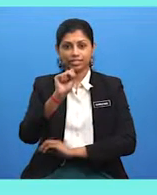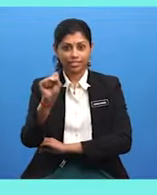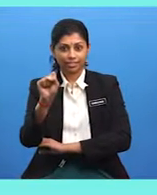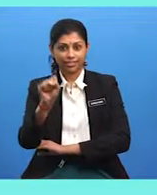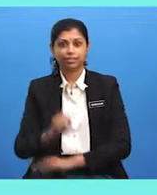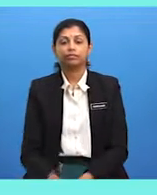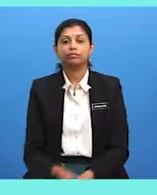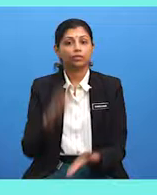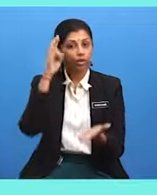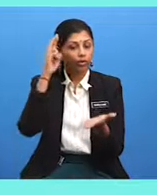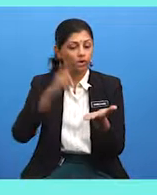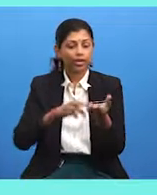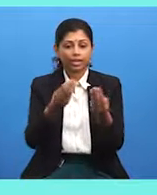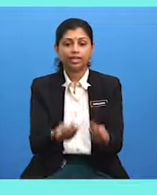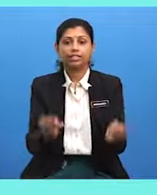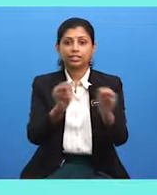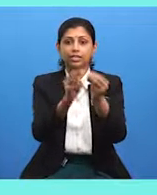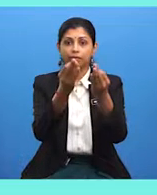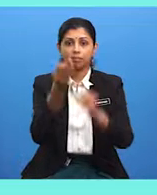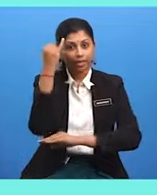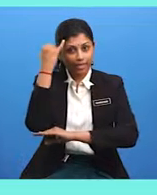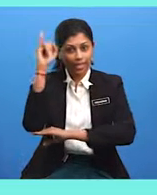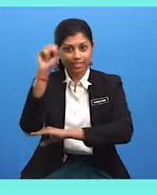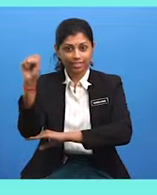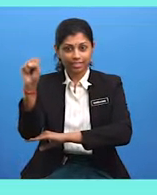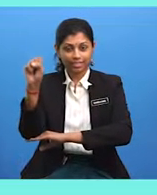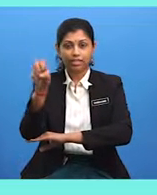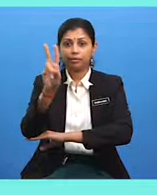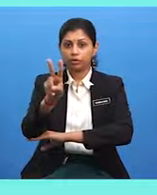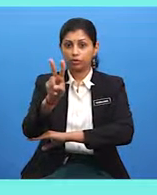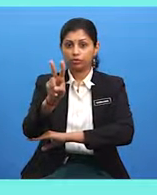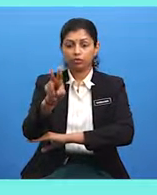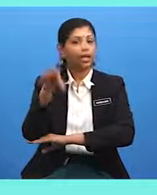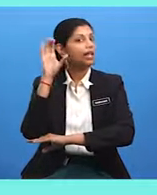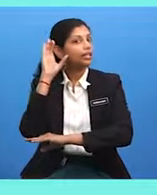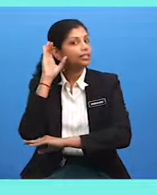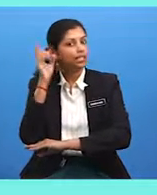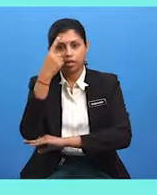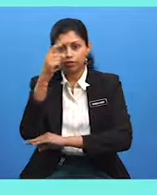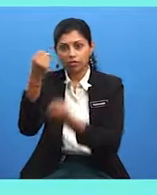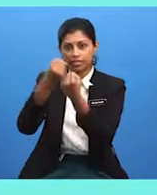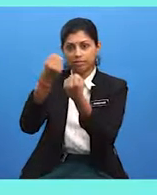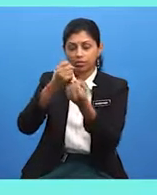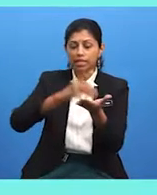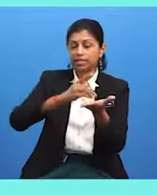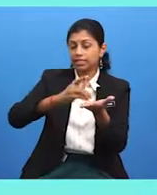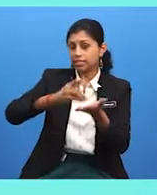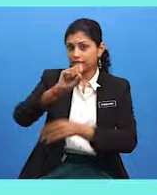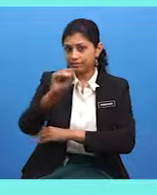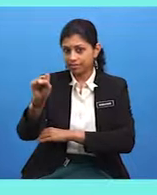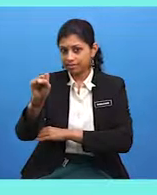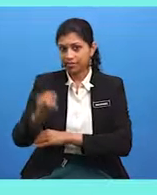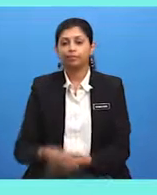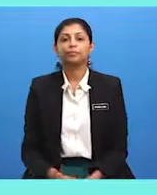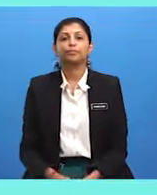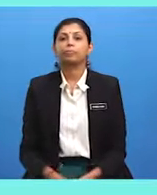1. Recognizing main ideas. 2. Listening for supporting